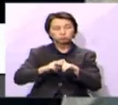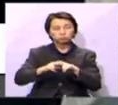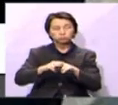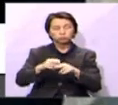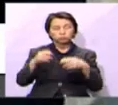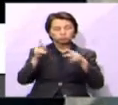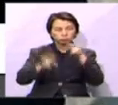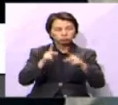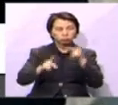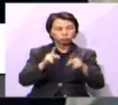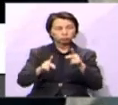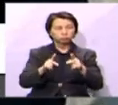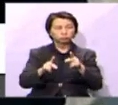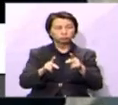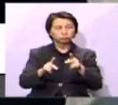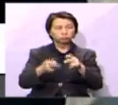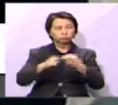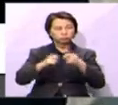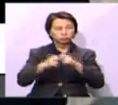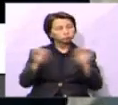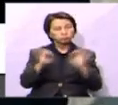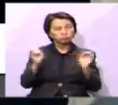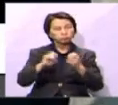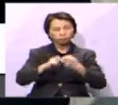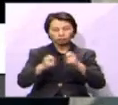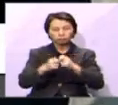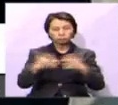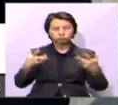capital problems.